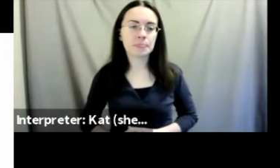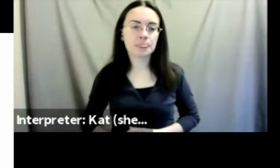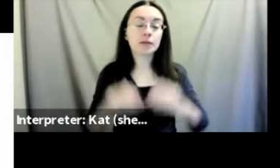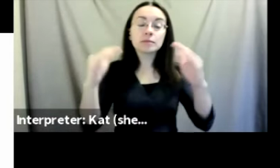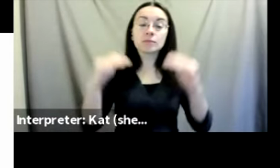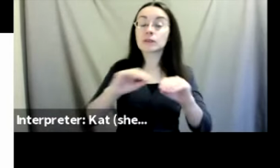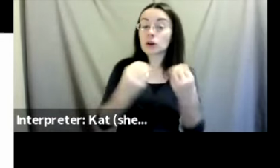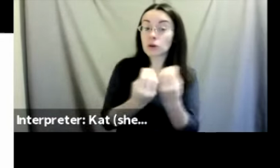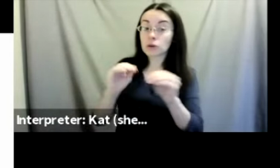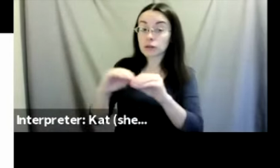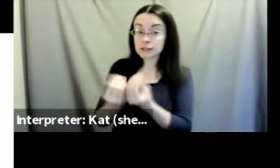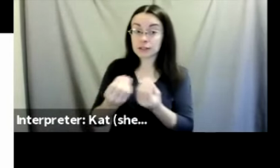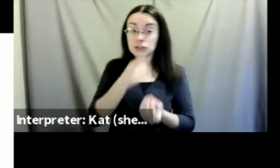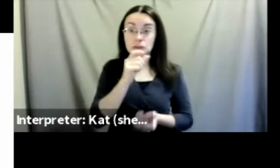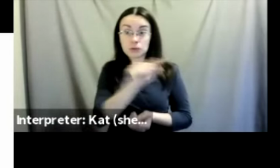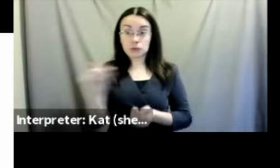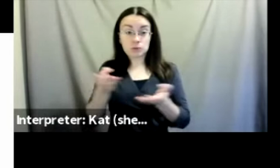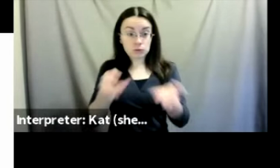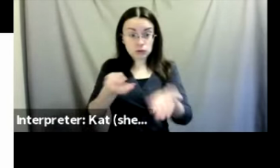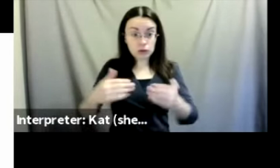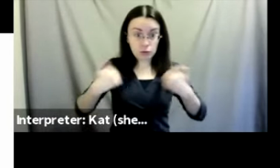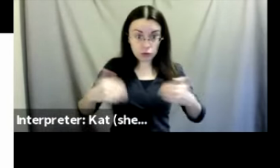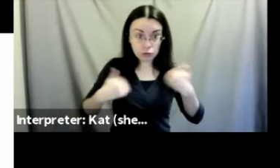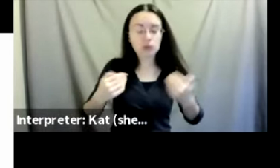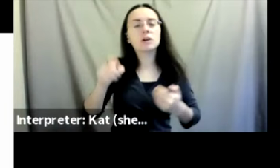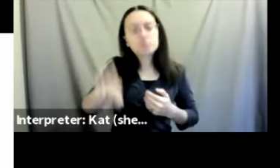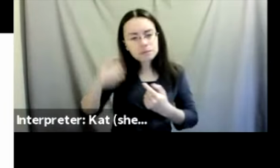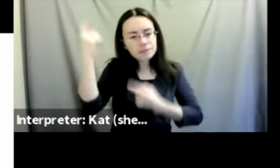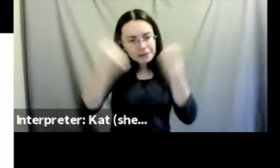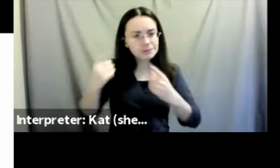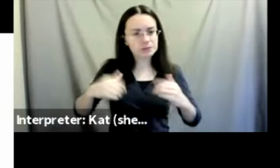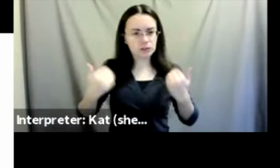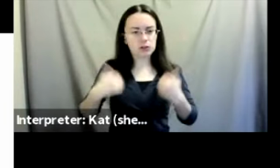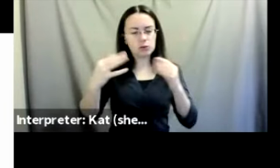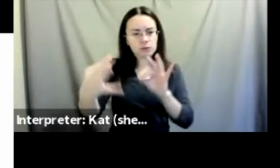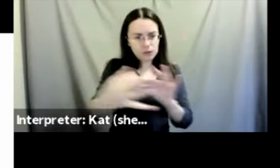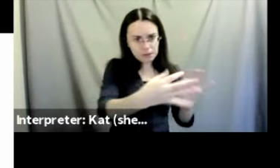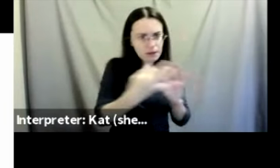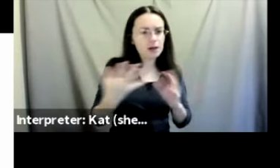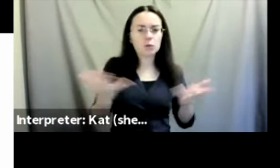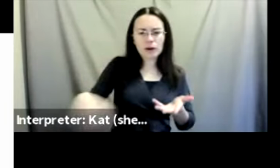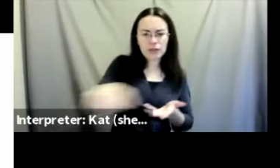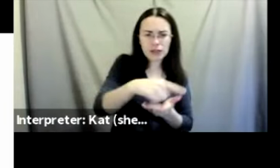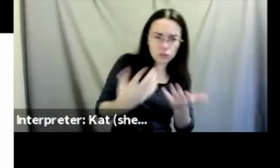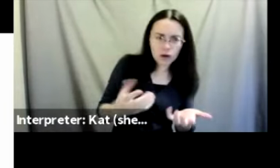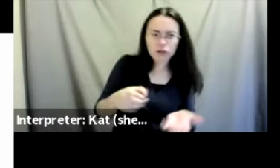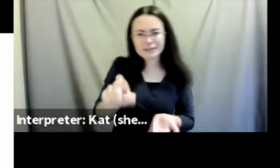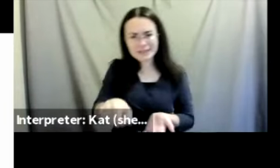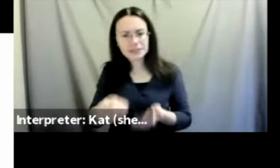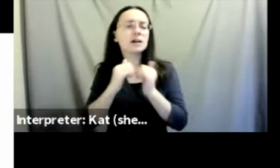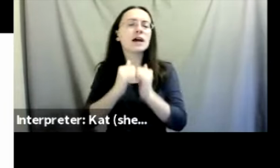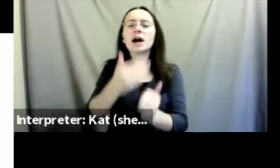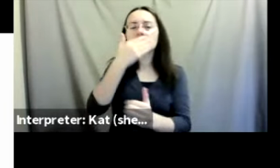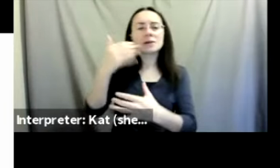Organizations that serve youth should consider youth input on what information they want and need and how they want to receive that information when creating